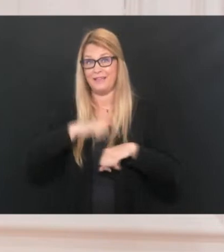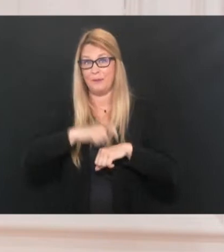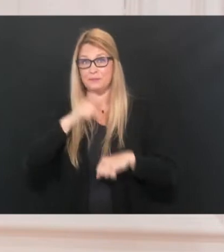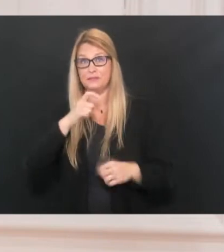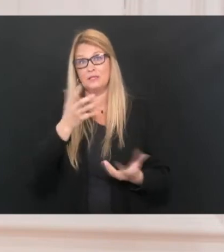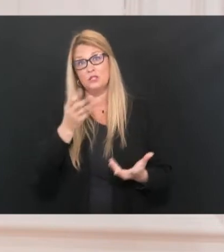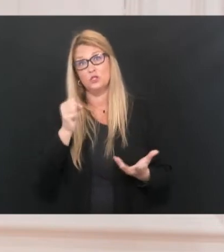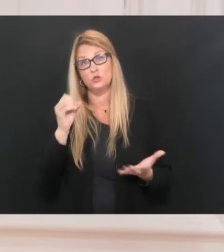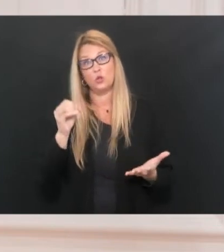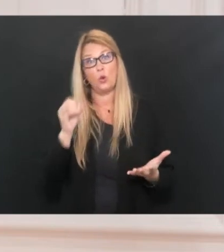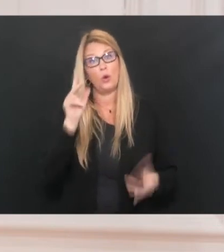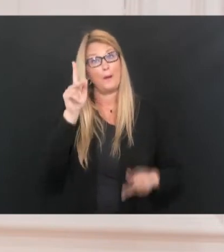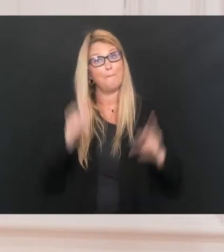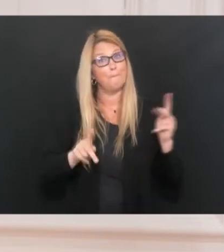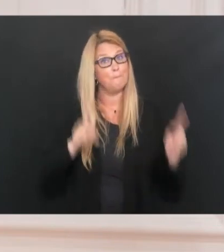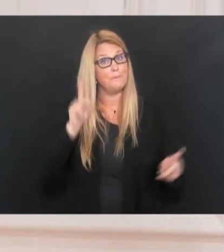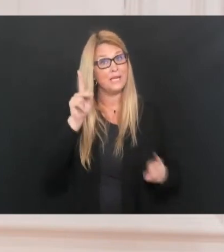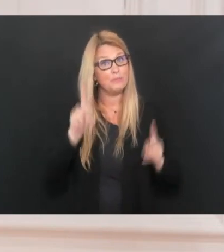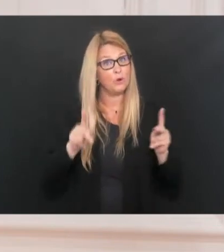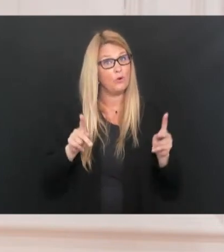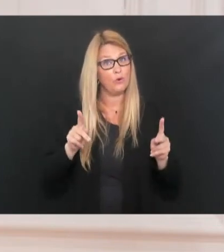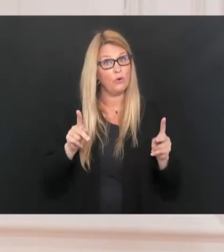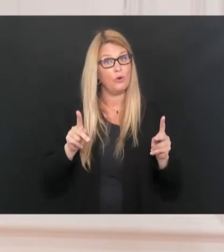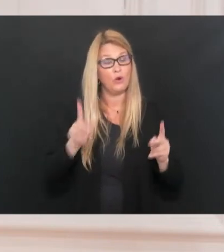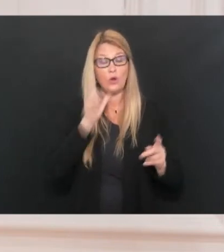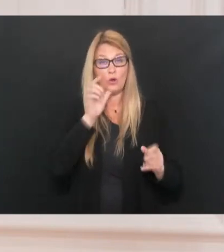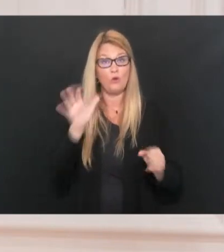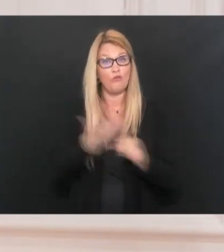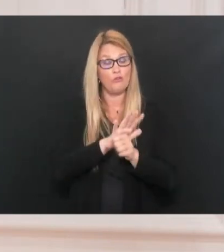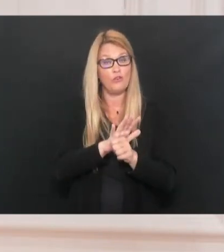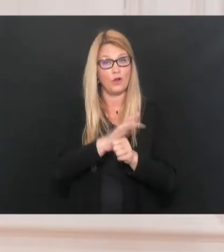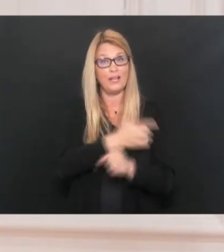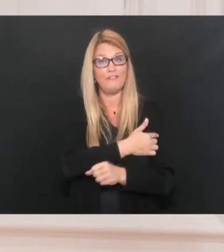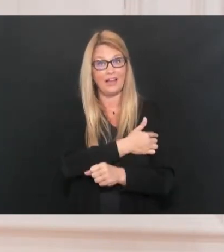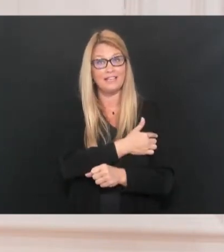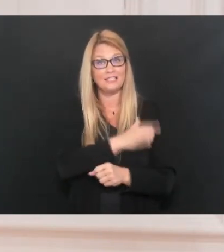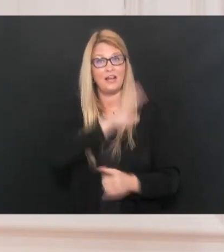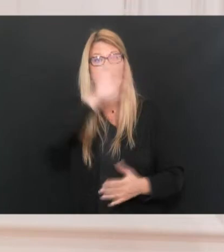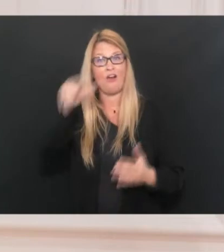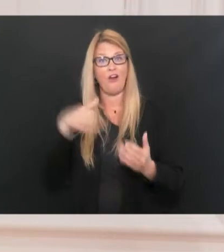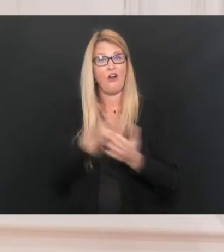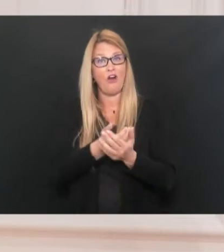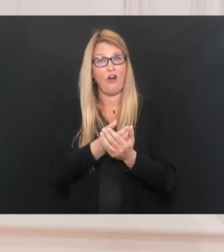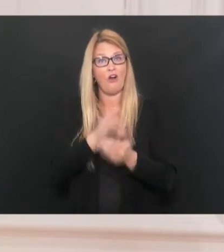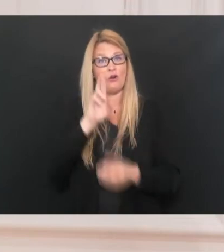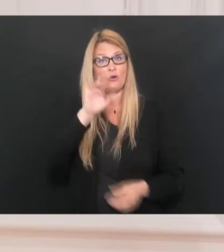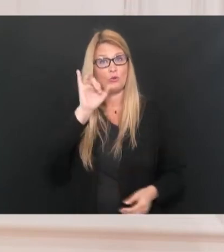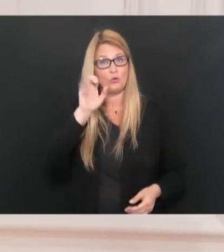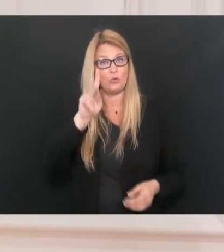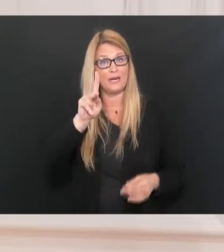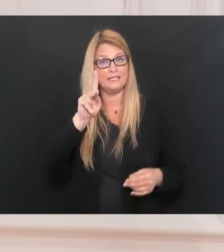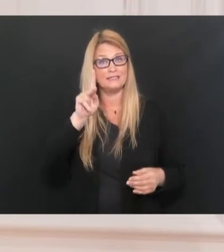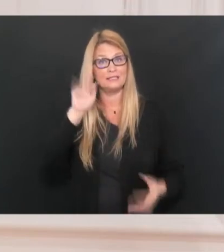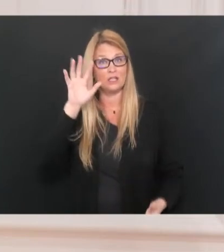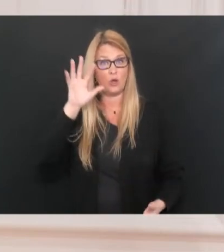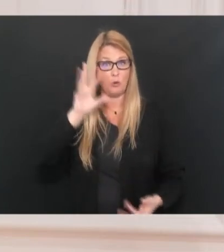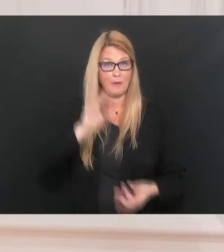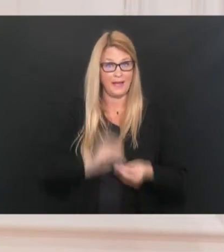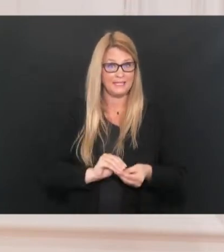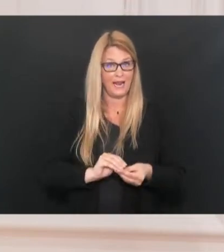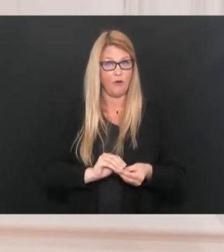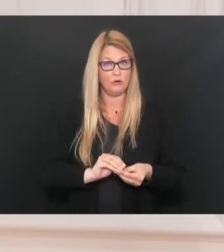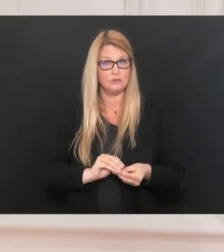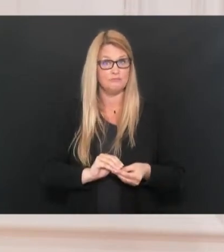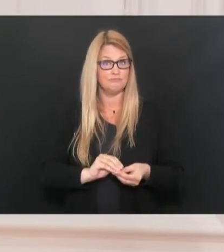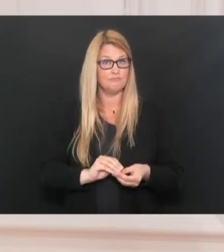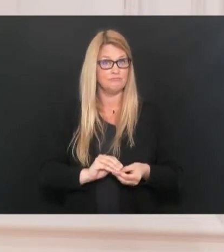And if people were fully vaccinated, all those risks go back down to what is seen